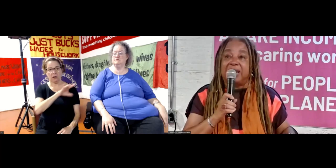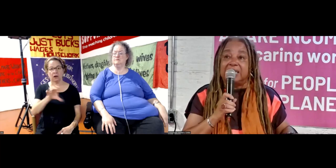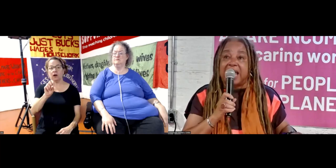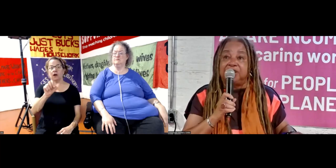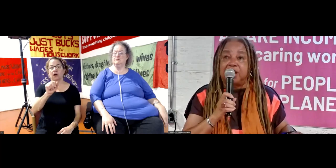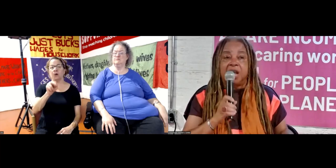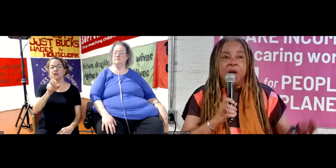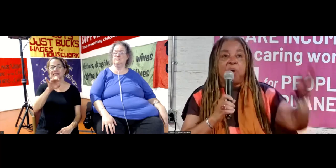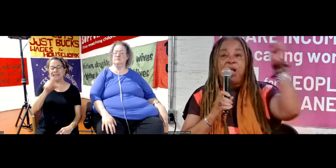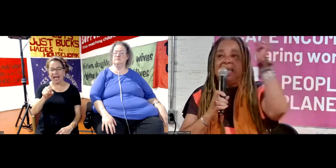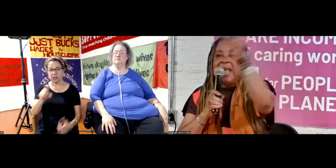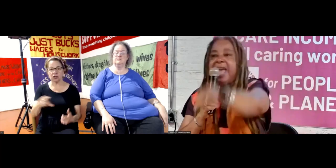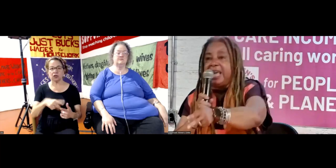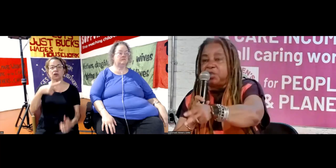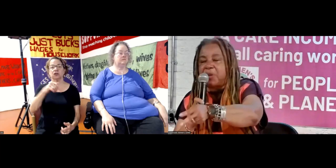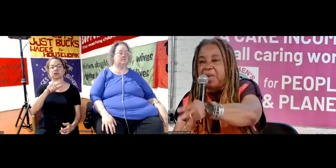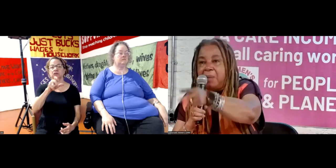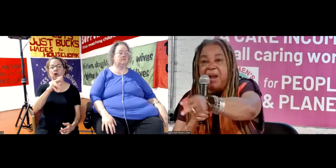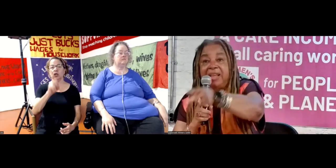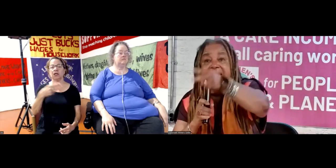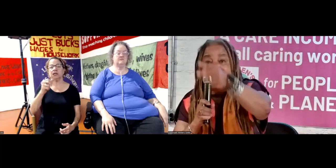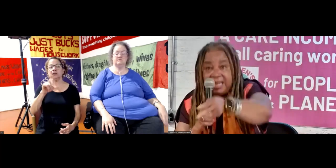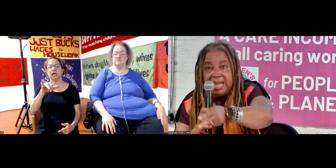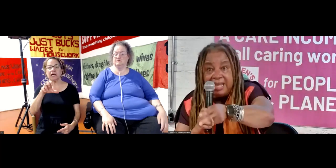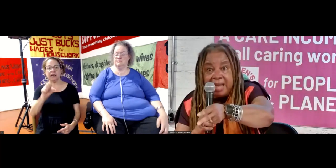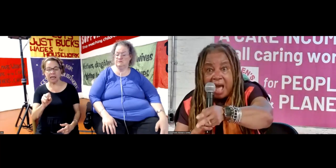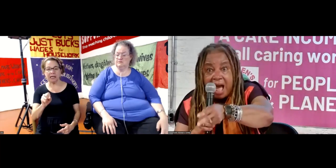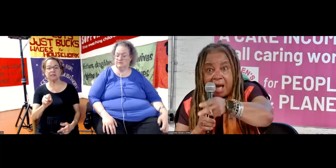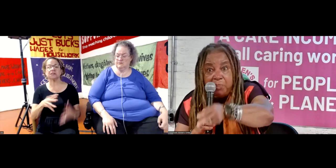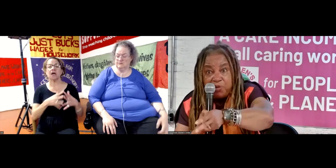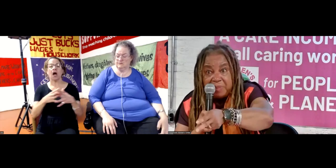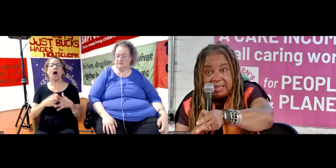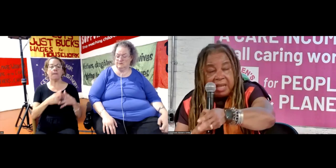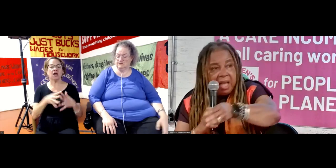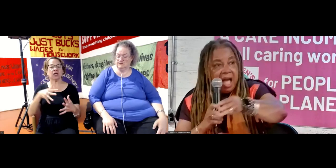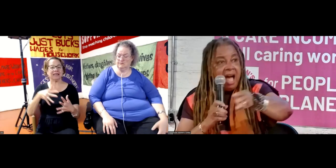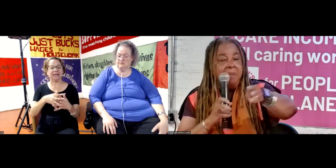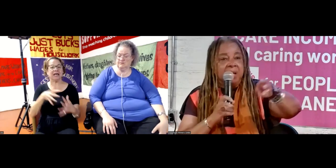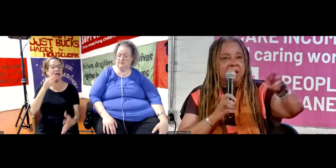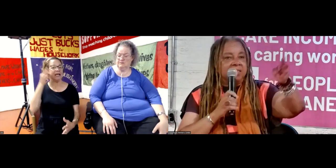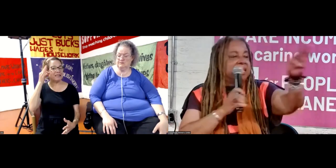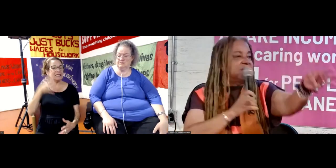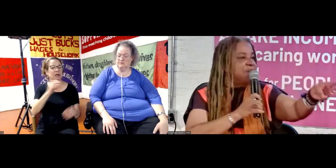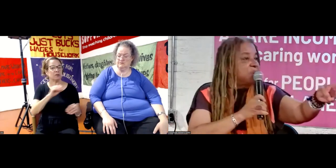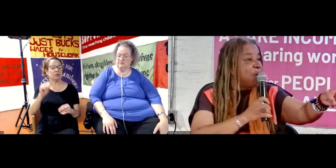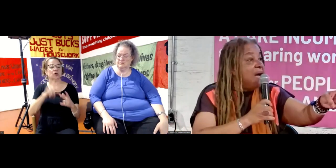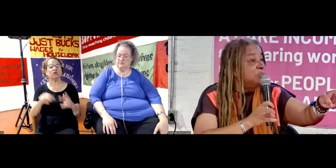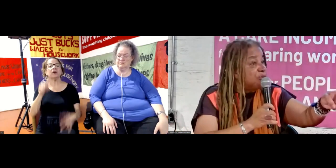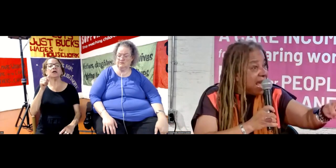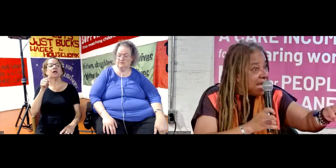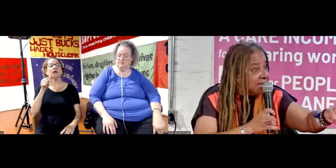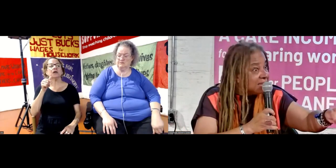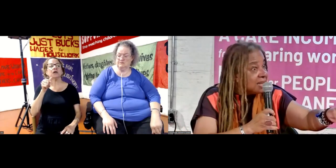Rights Organization, Pauline Hayes from the American Indian Movement, a sister from the